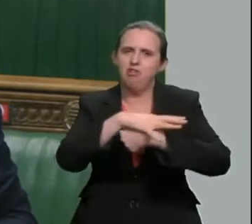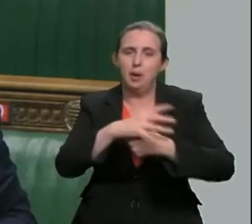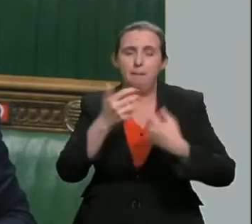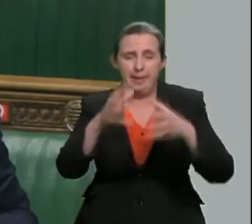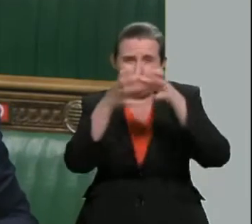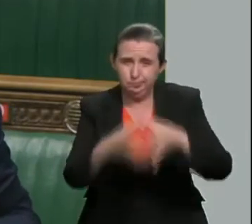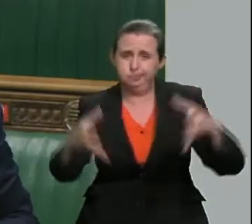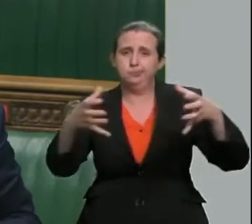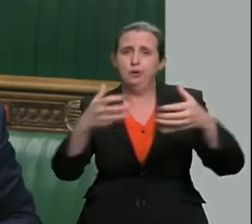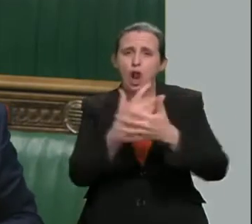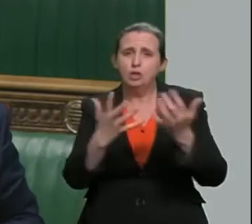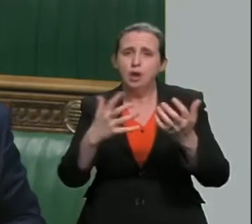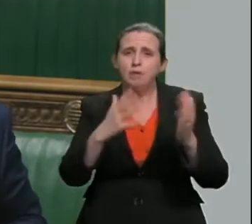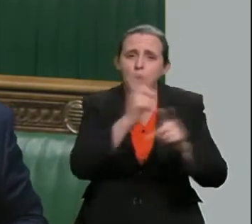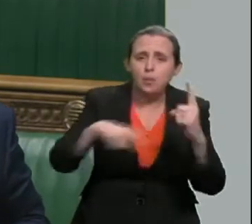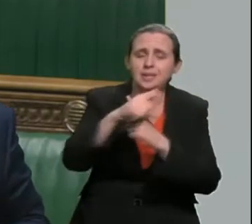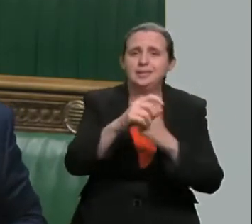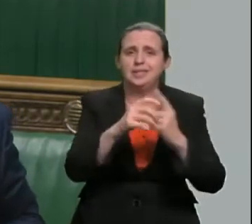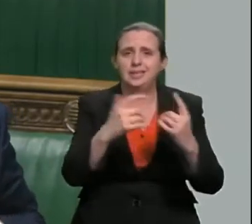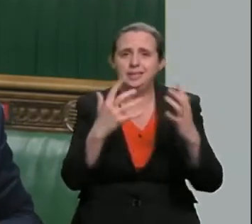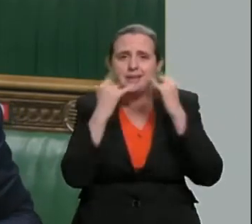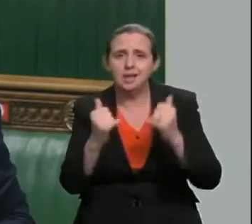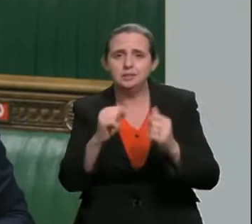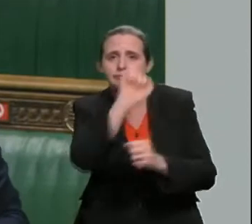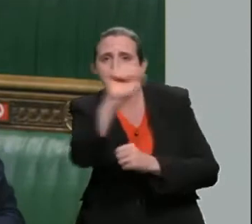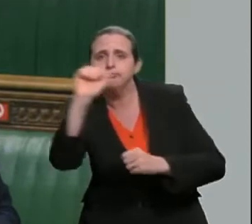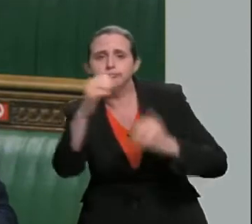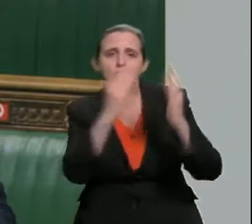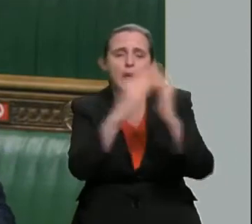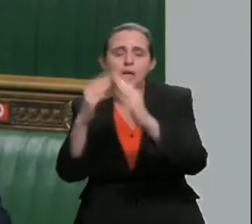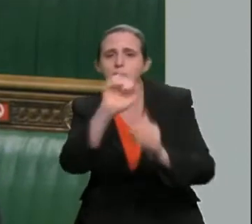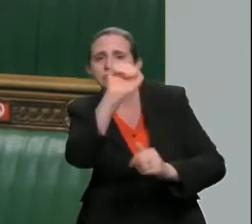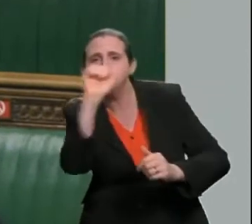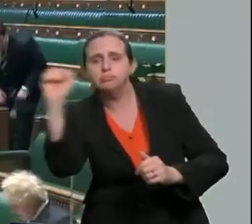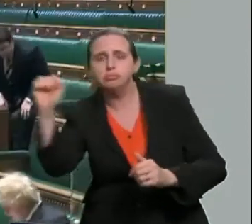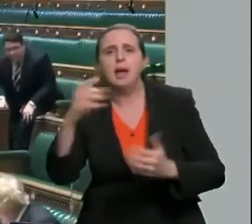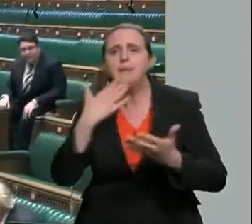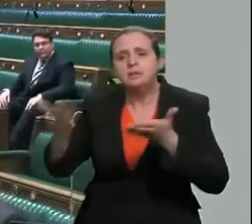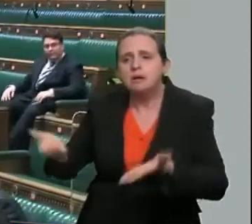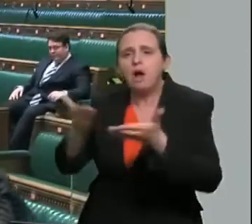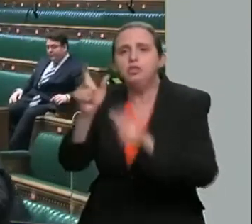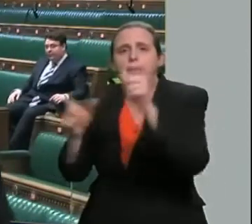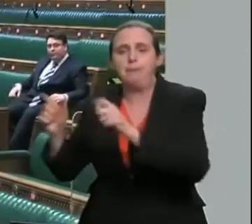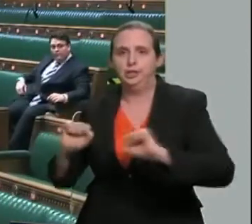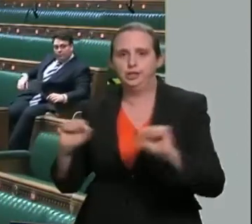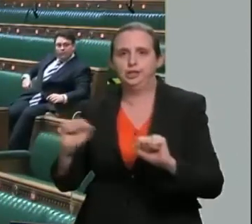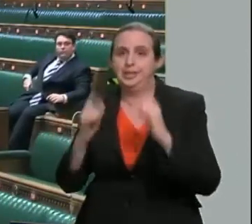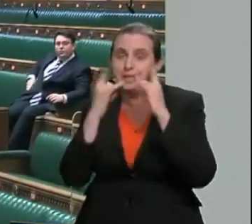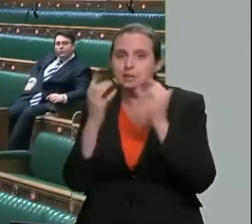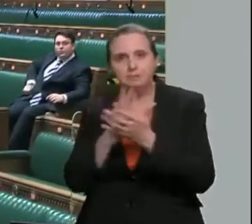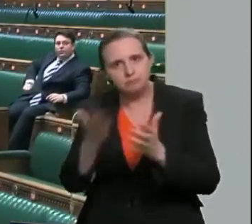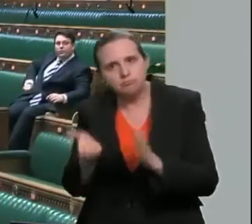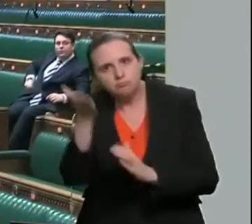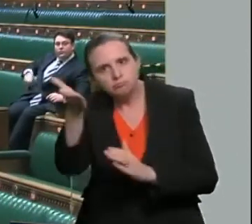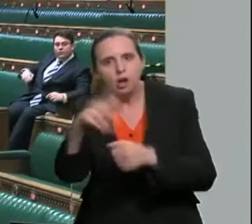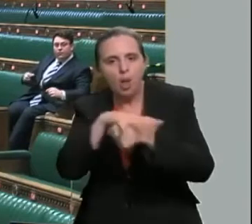Park and encourage anyone who hasn't had a test so far to get one at one of the designated sites? Yes, indeed, Mr.